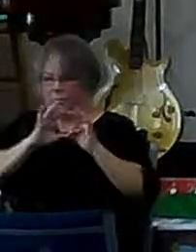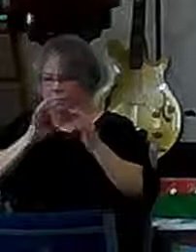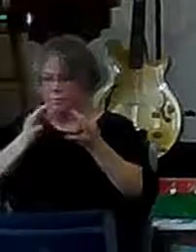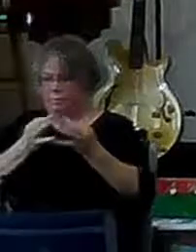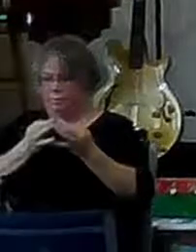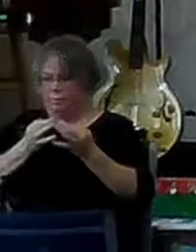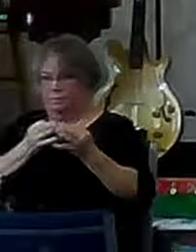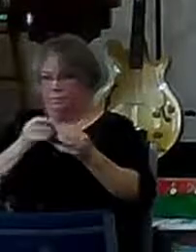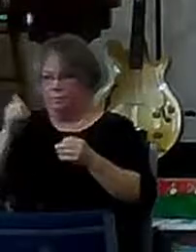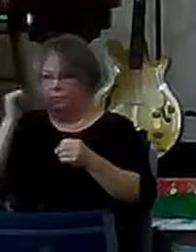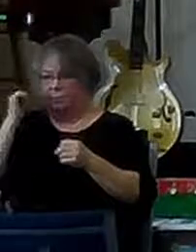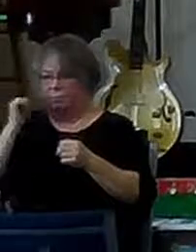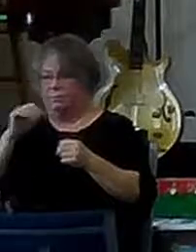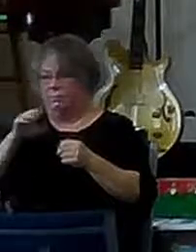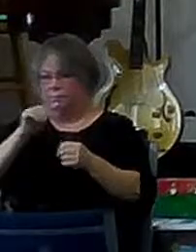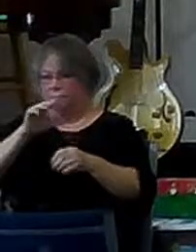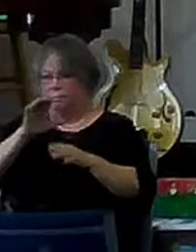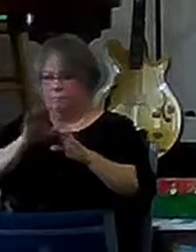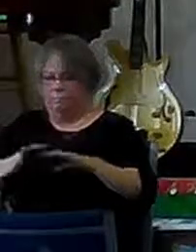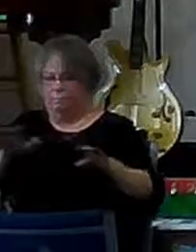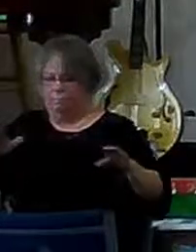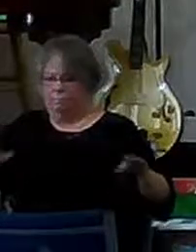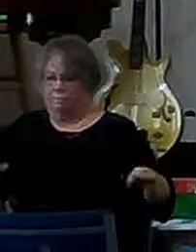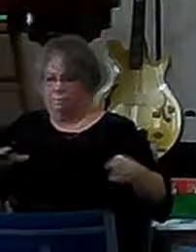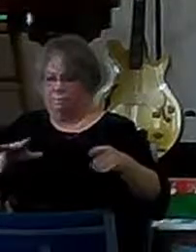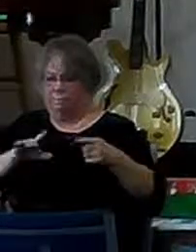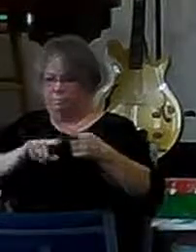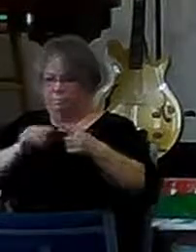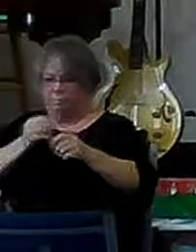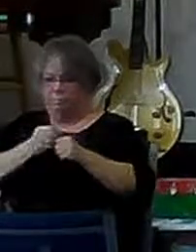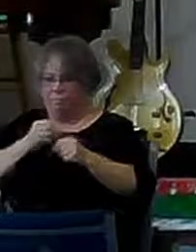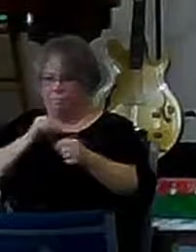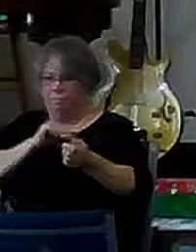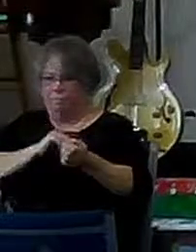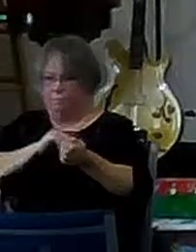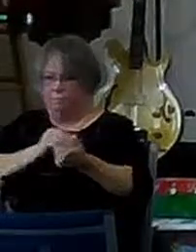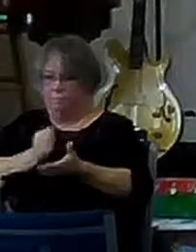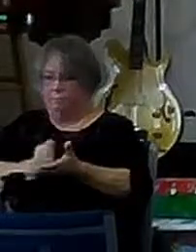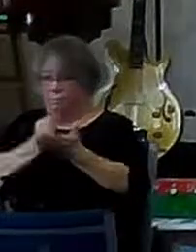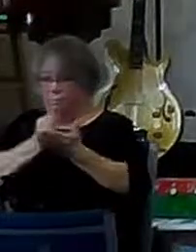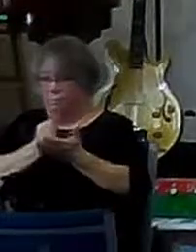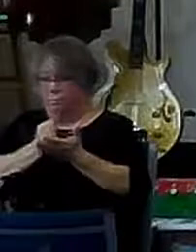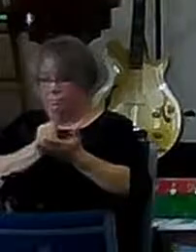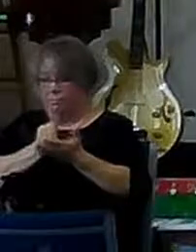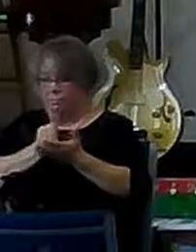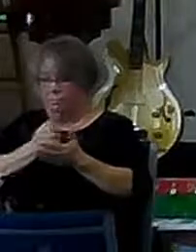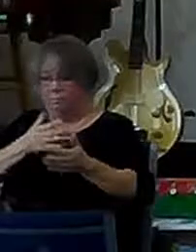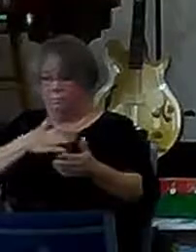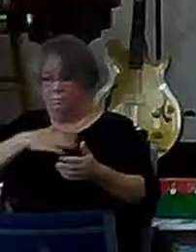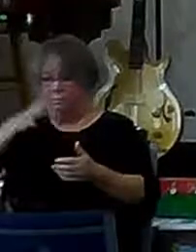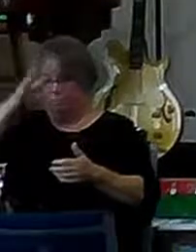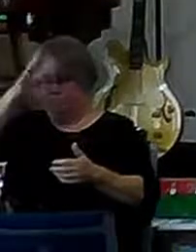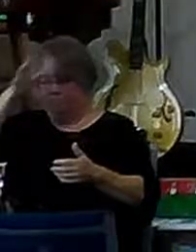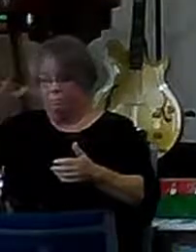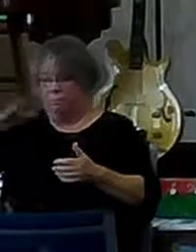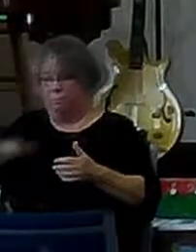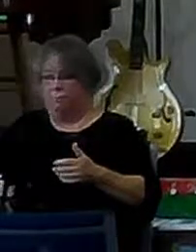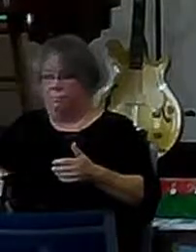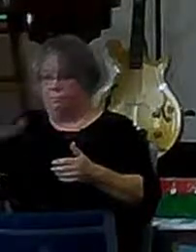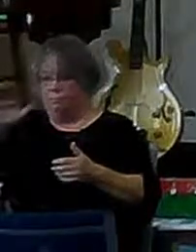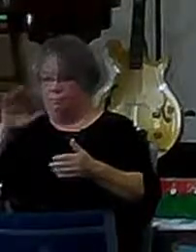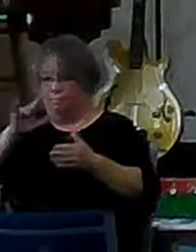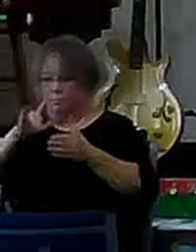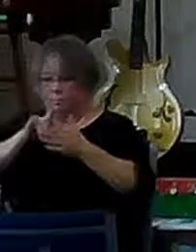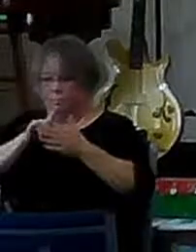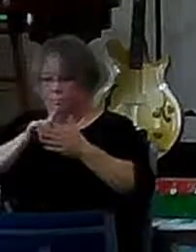family would not take the child to receive medical care. My grandfather grew up in that cult, and he left it as